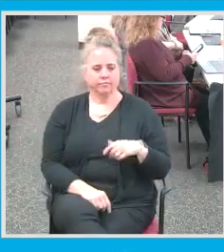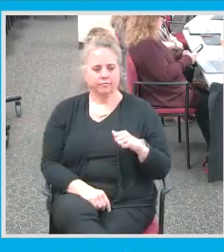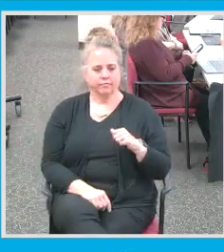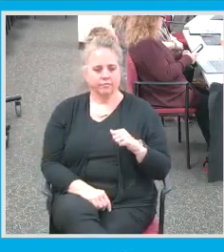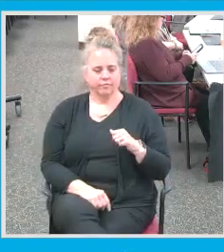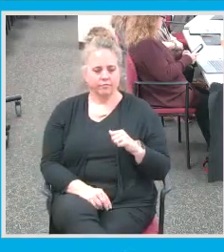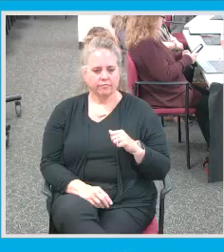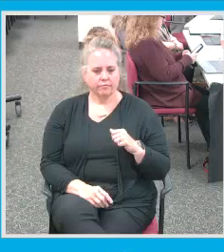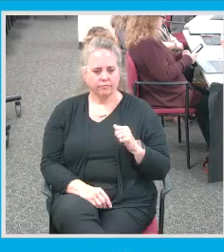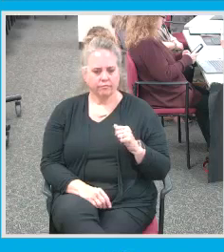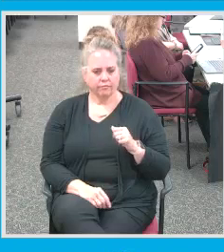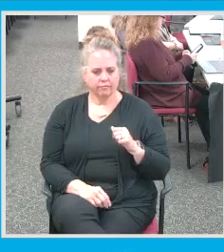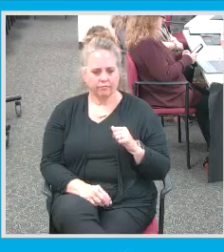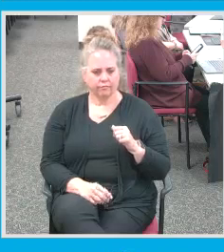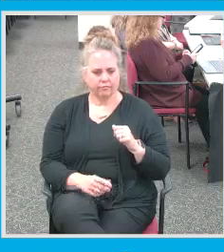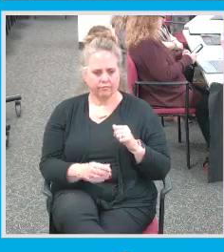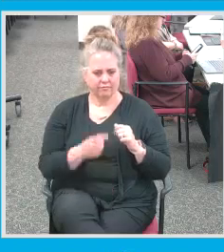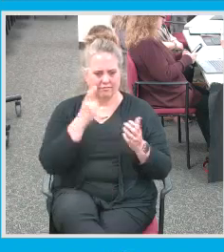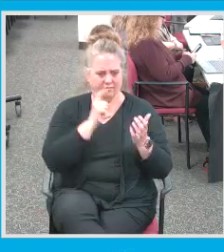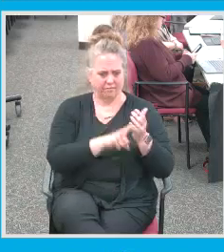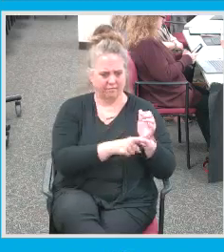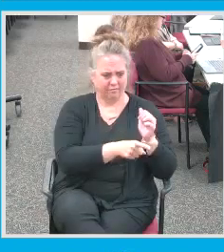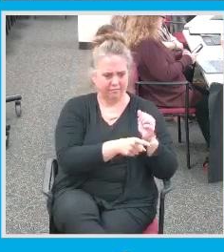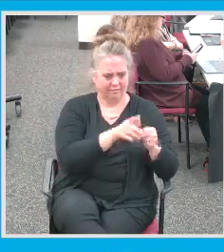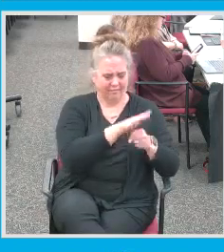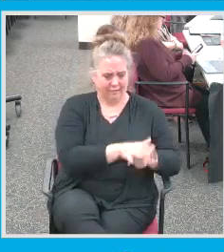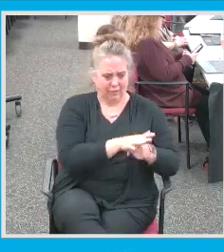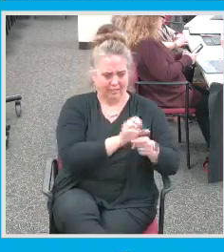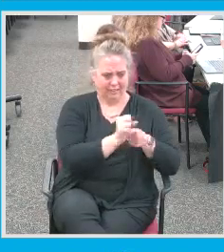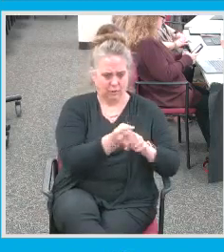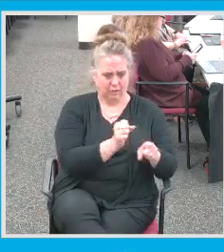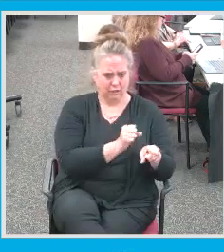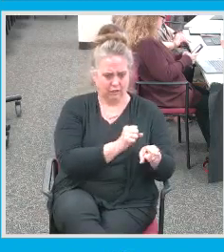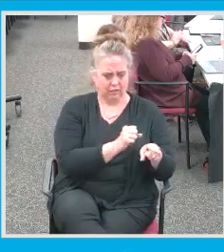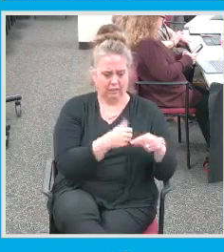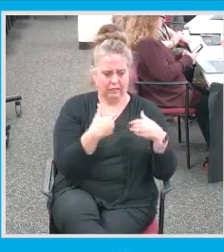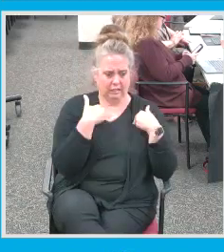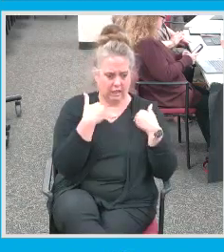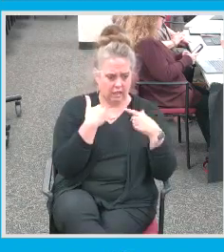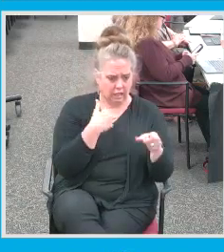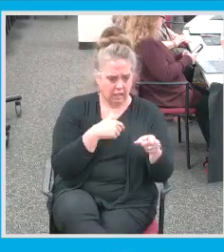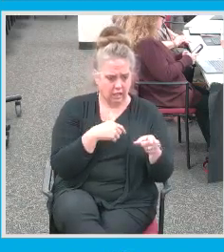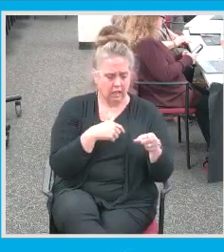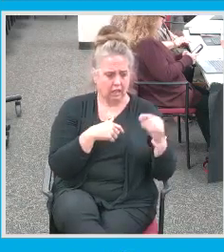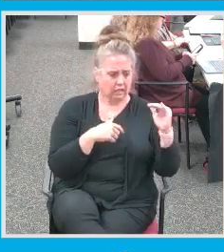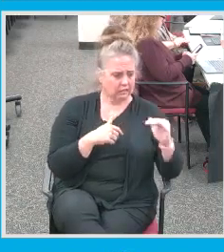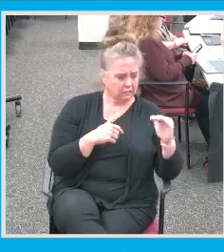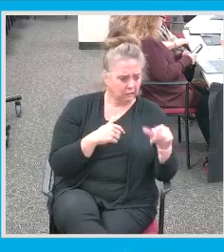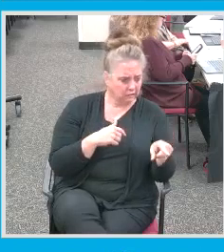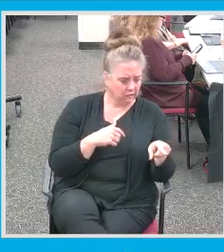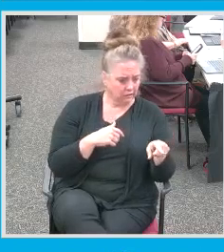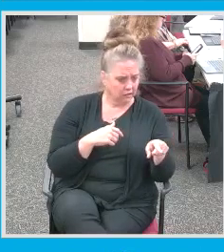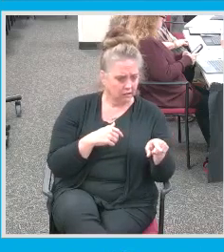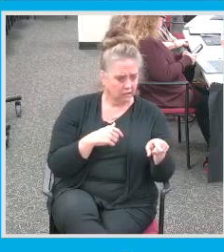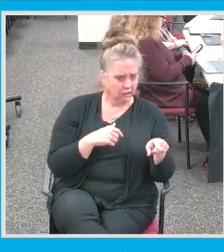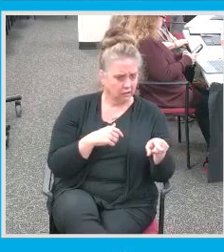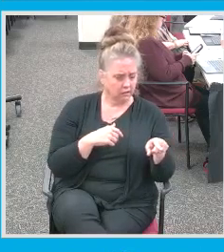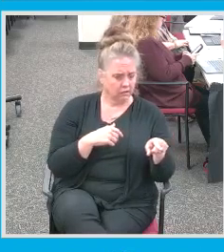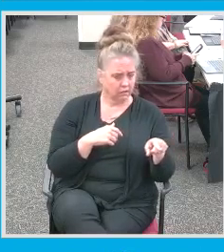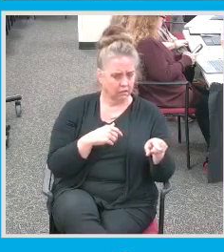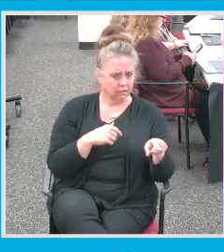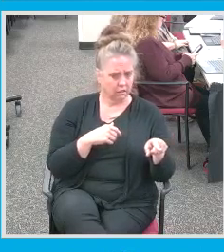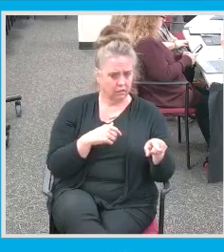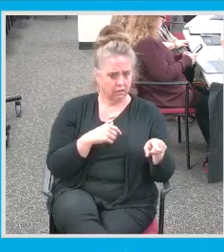our household is in a stressful situation. We do have a young person in our household, and we never know when our young people might